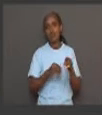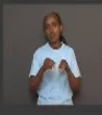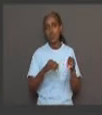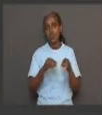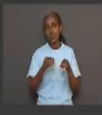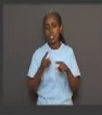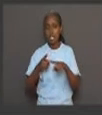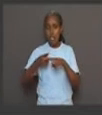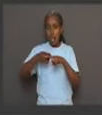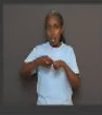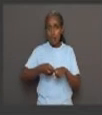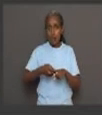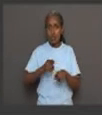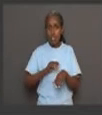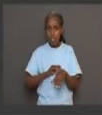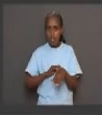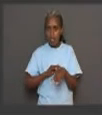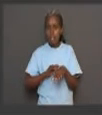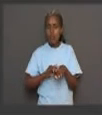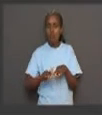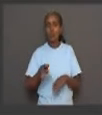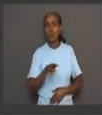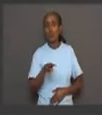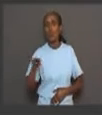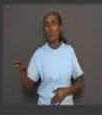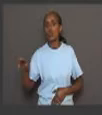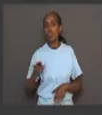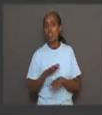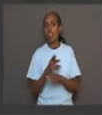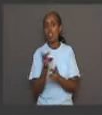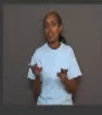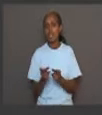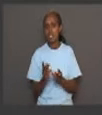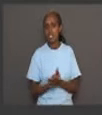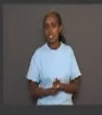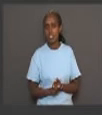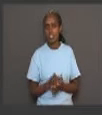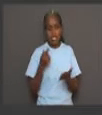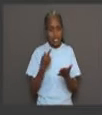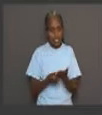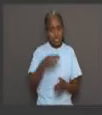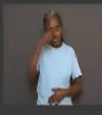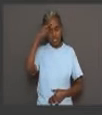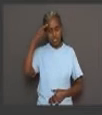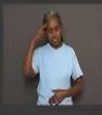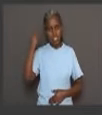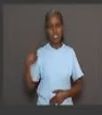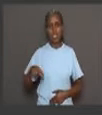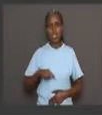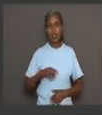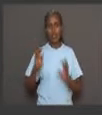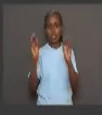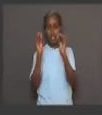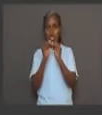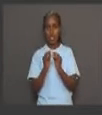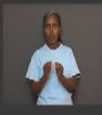is across a smooth horizontal surface. In that case, our